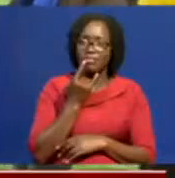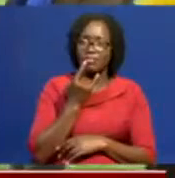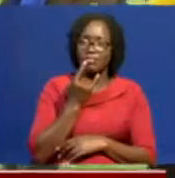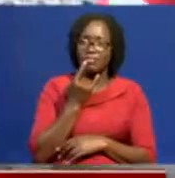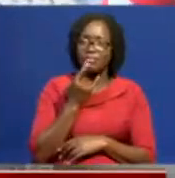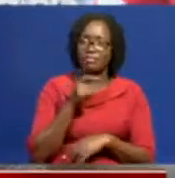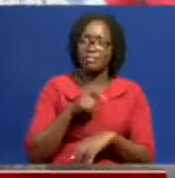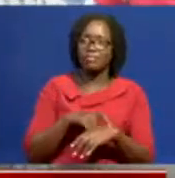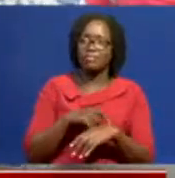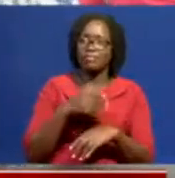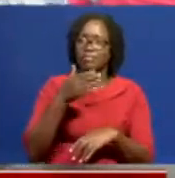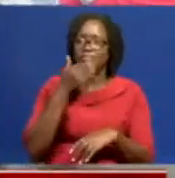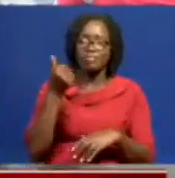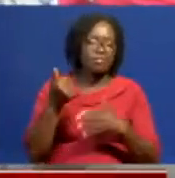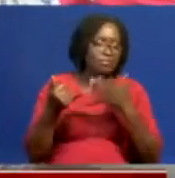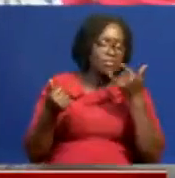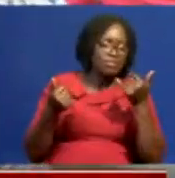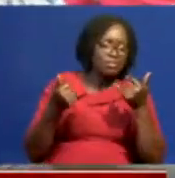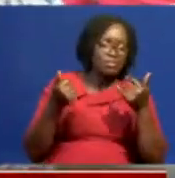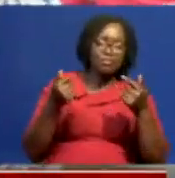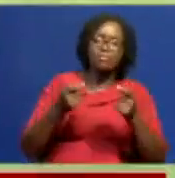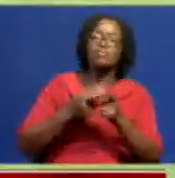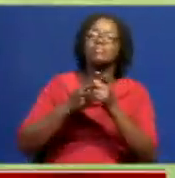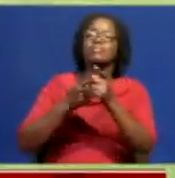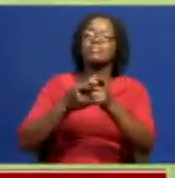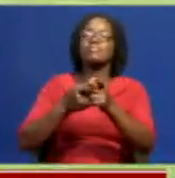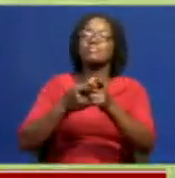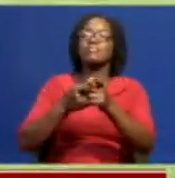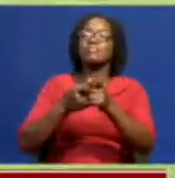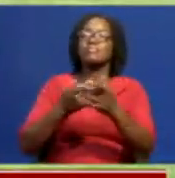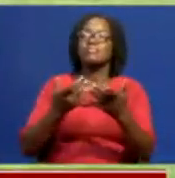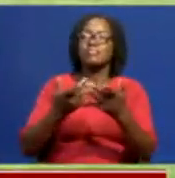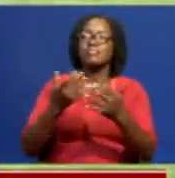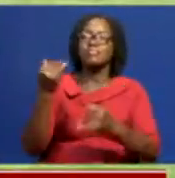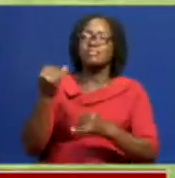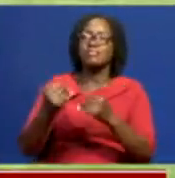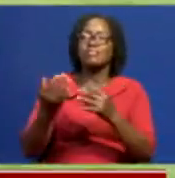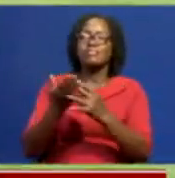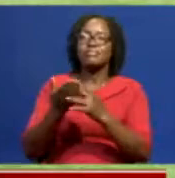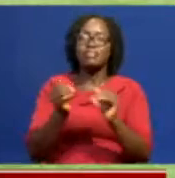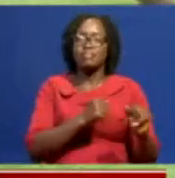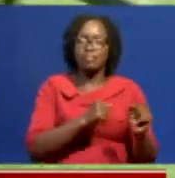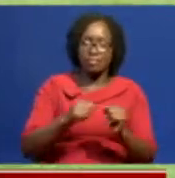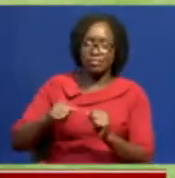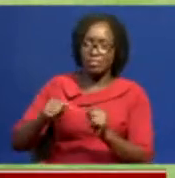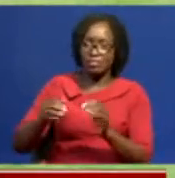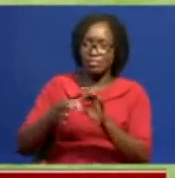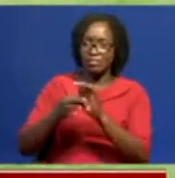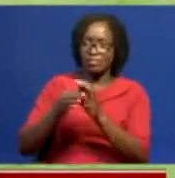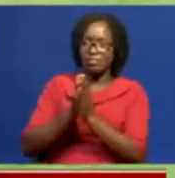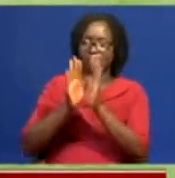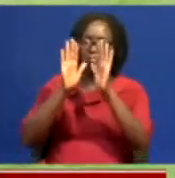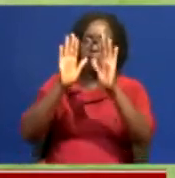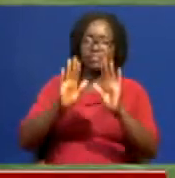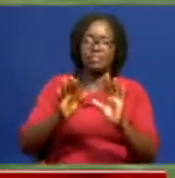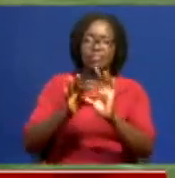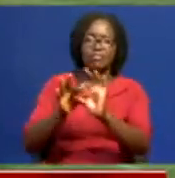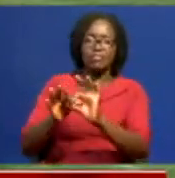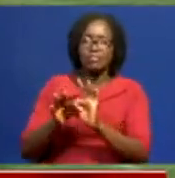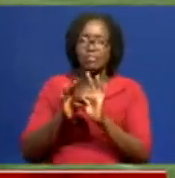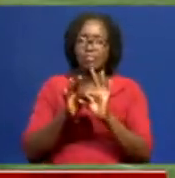it was time for the best of the best to be crowned in a tantalizing finals between Homabay combined and Kisumu combined.